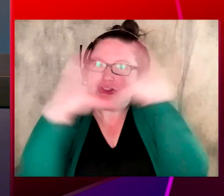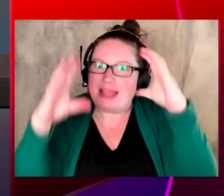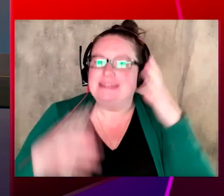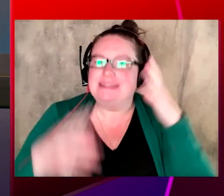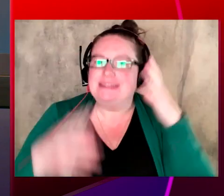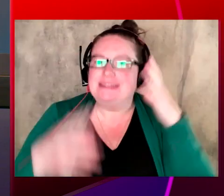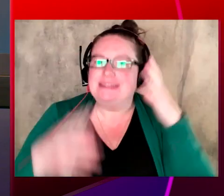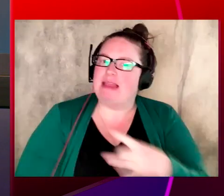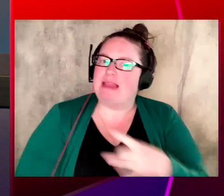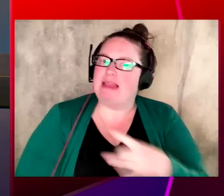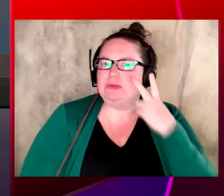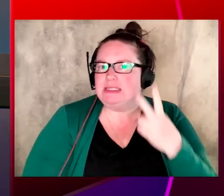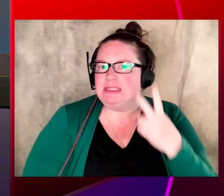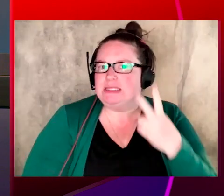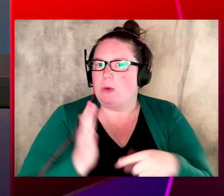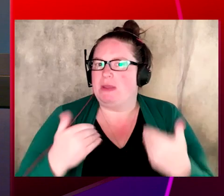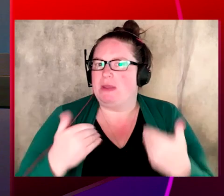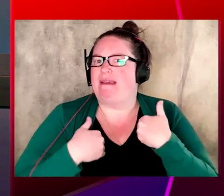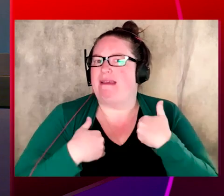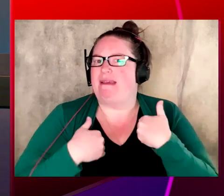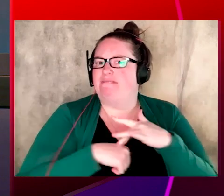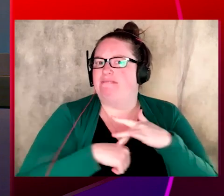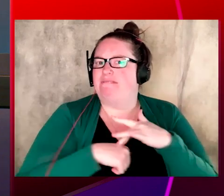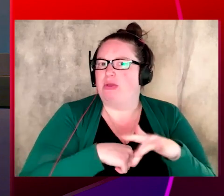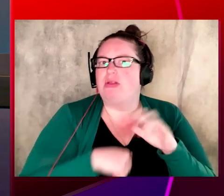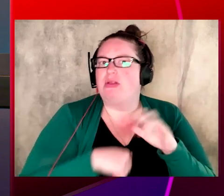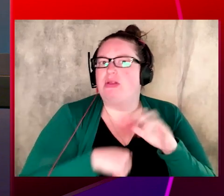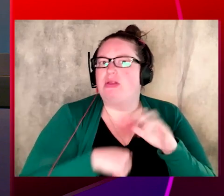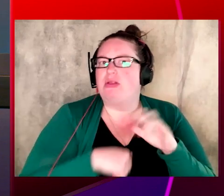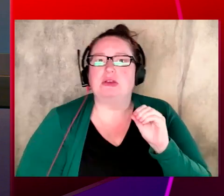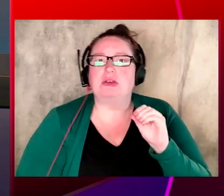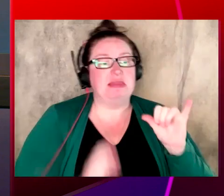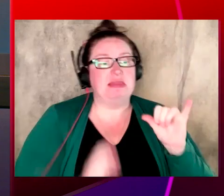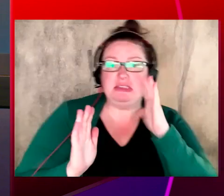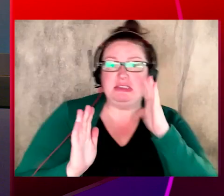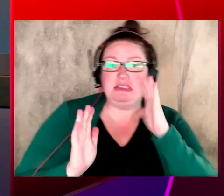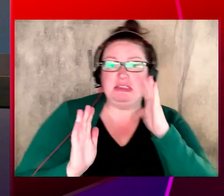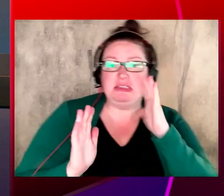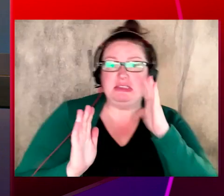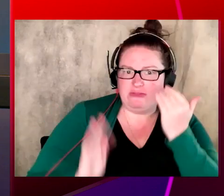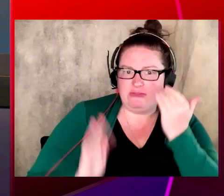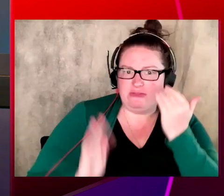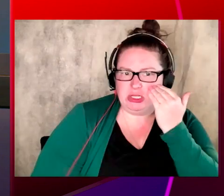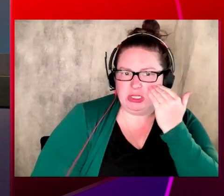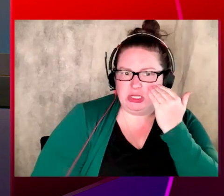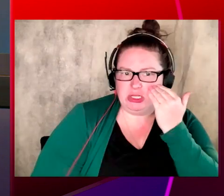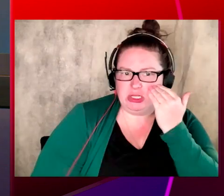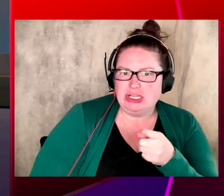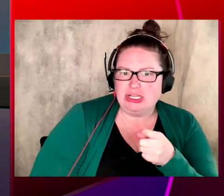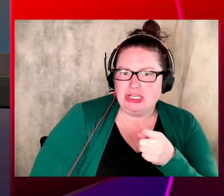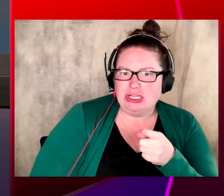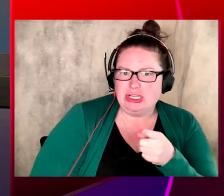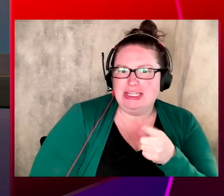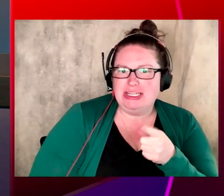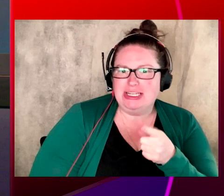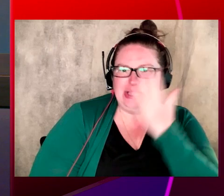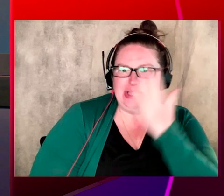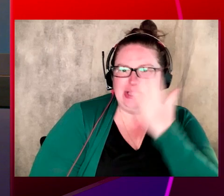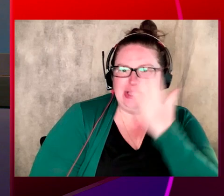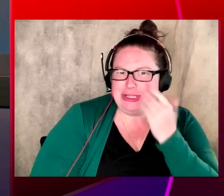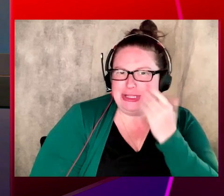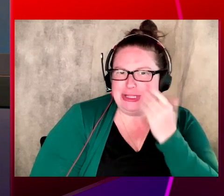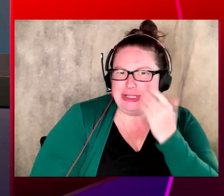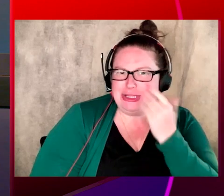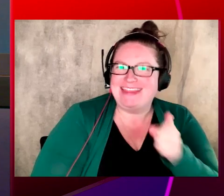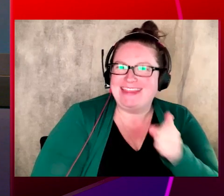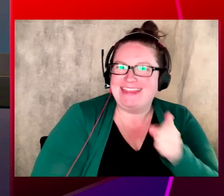see what we've got. So let me just go full scale here. Wait a minute. That looks familiar. Yeah, this looks rather familiar, right? This is Las